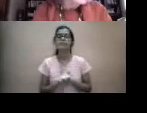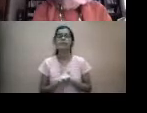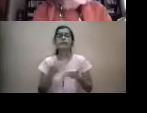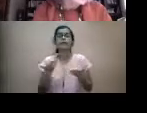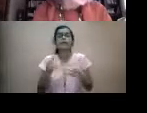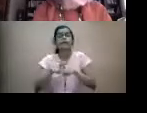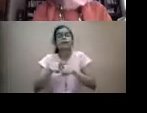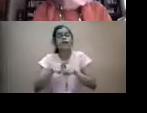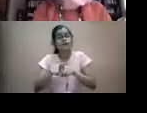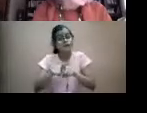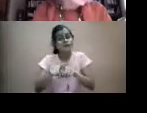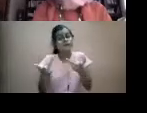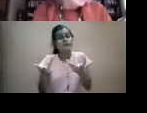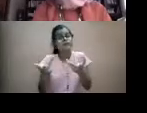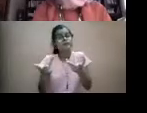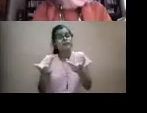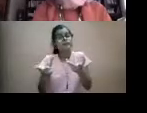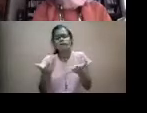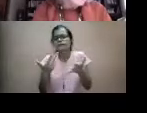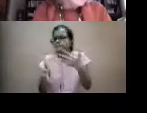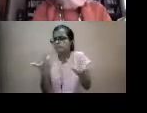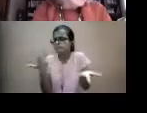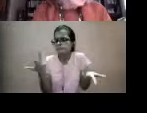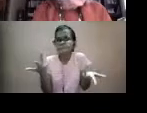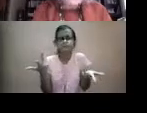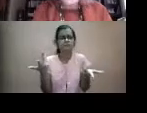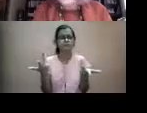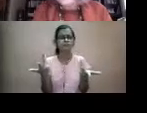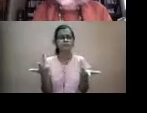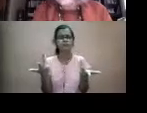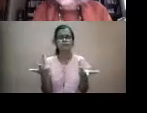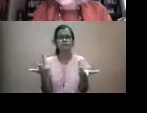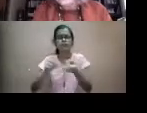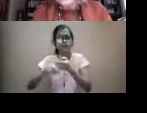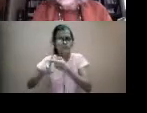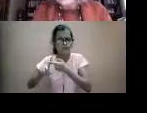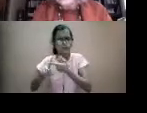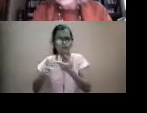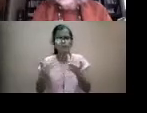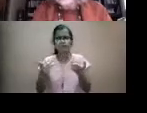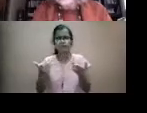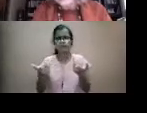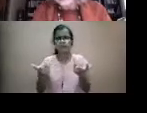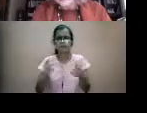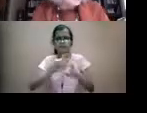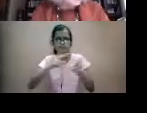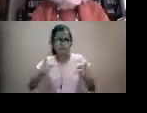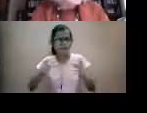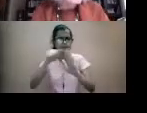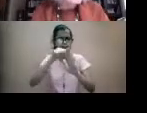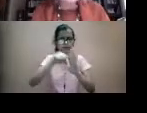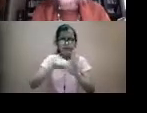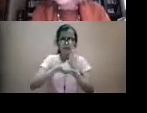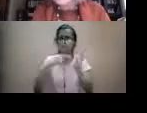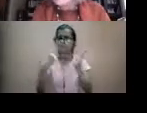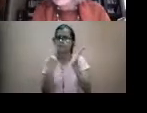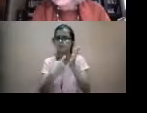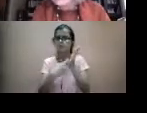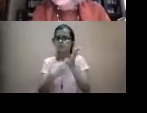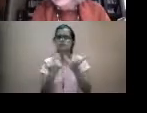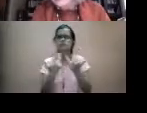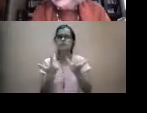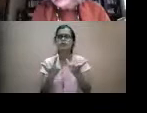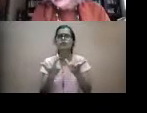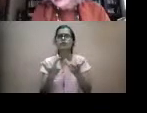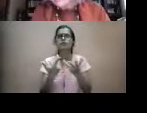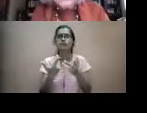to go into more of an articulation of an ethics of care. Can you give me some guidance on